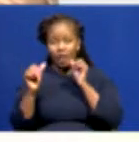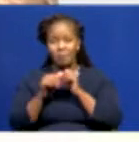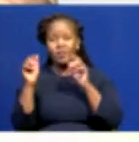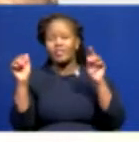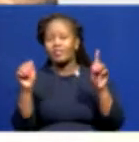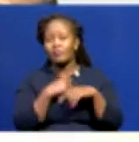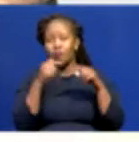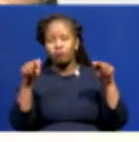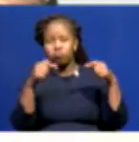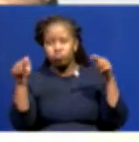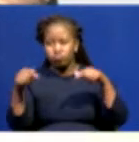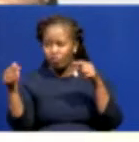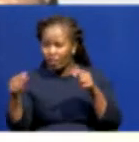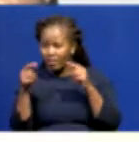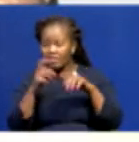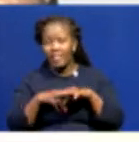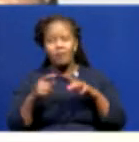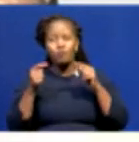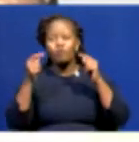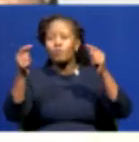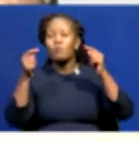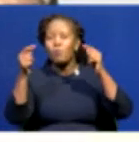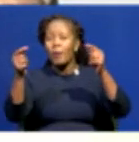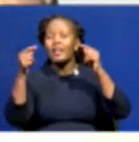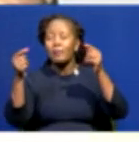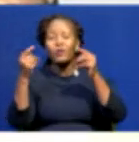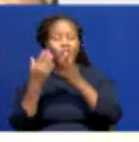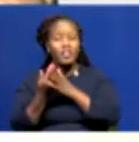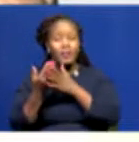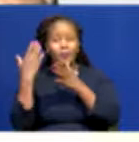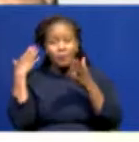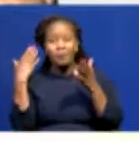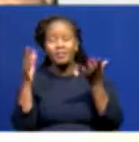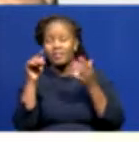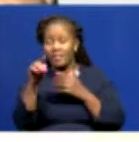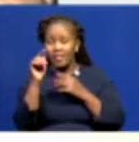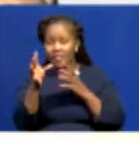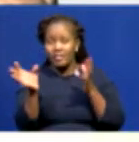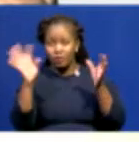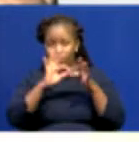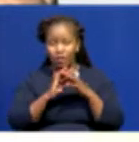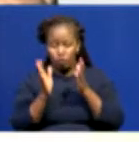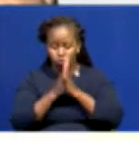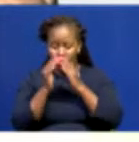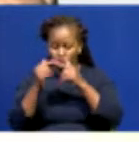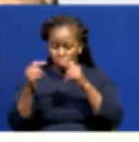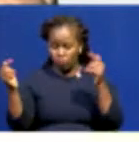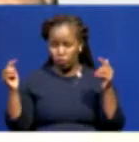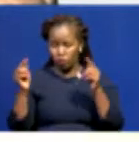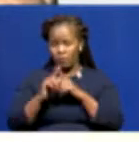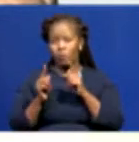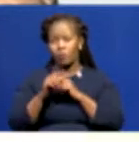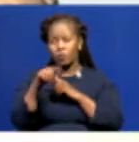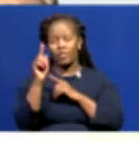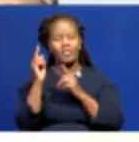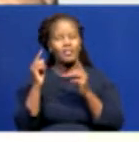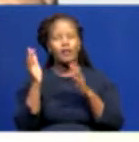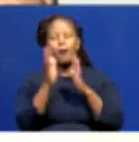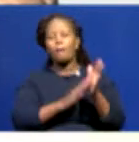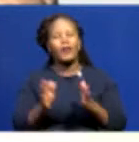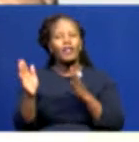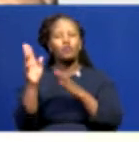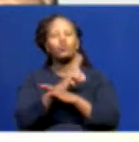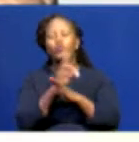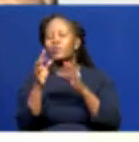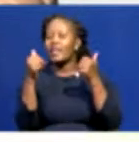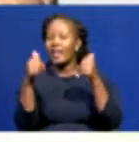violent anti-government protests that have been witnessed in the past days associated with the opposition and vowed to deploy all mechanisms